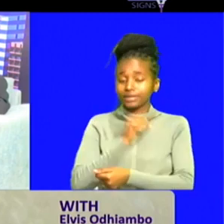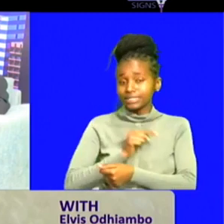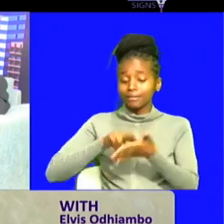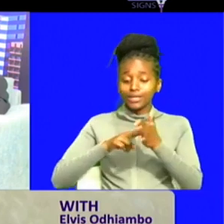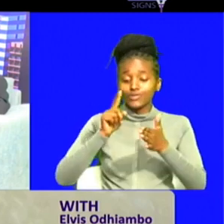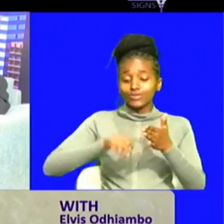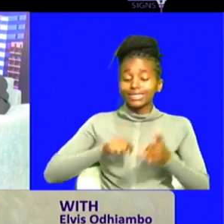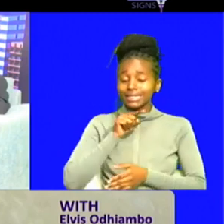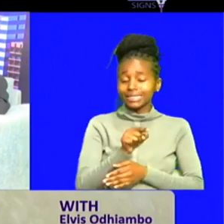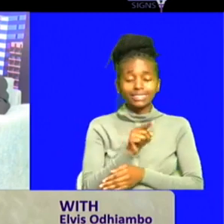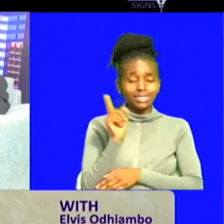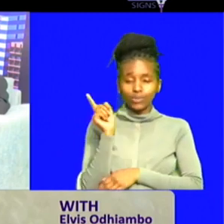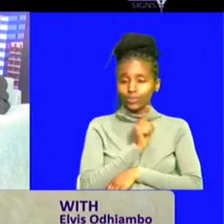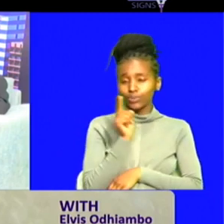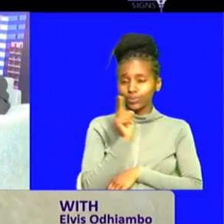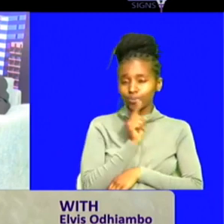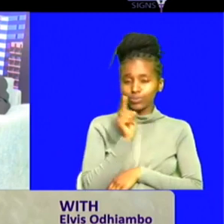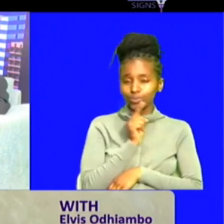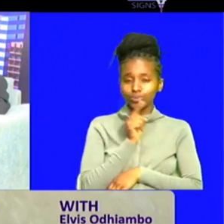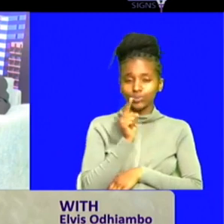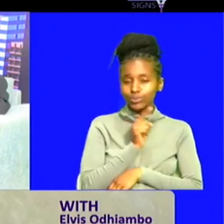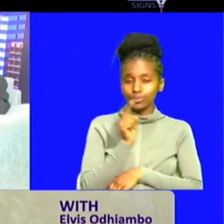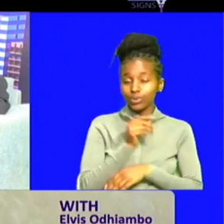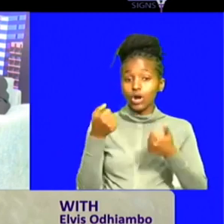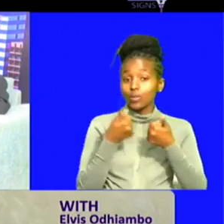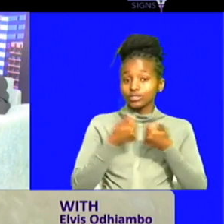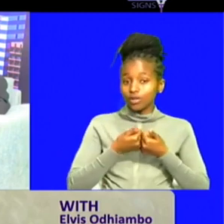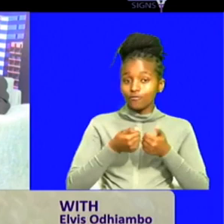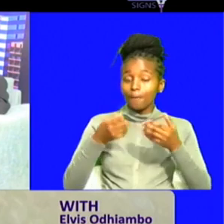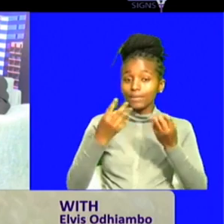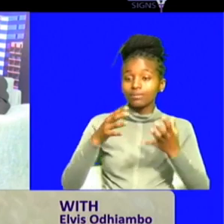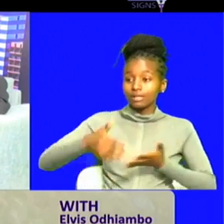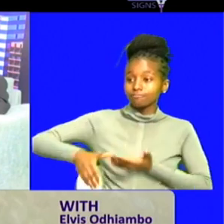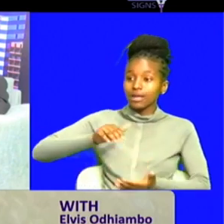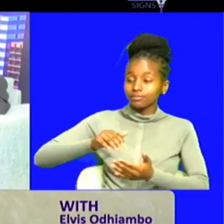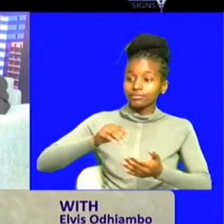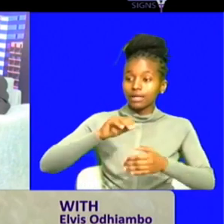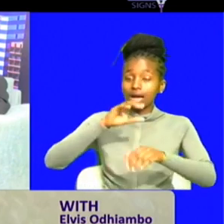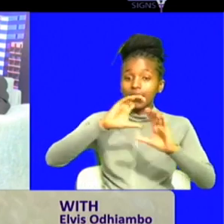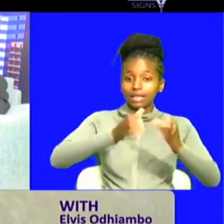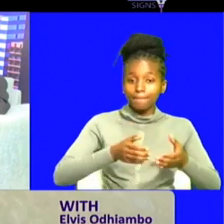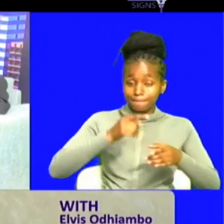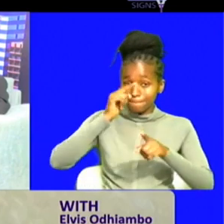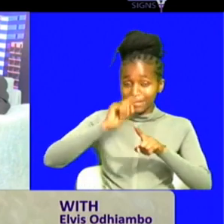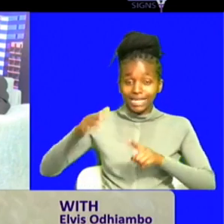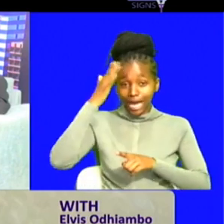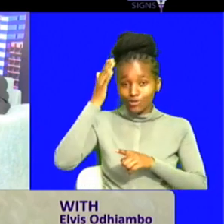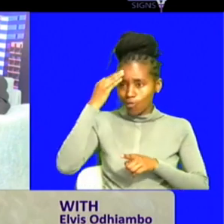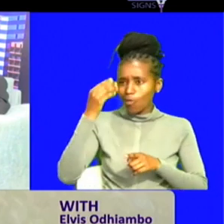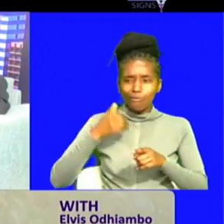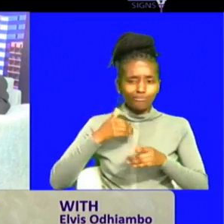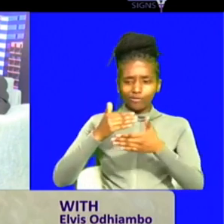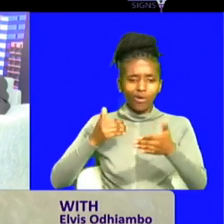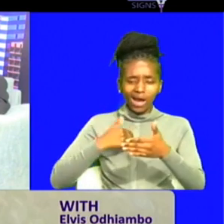test for most rugby clubs. The good thing about all this is that they had time to participate in